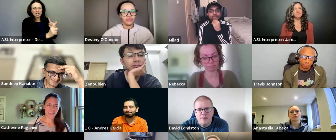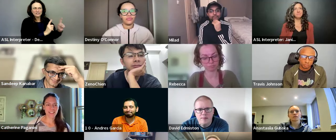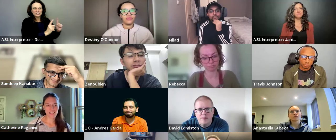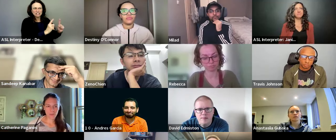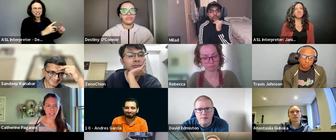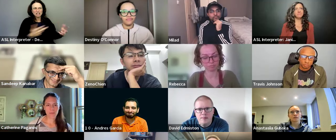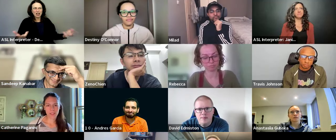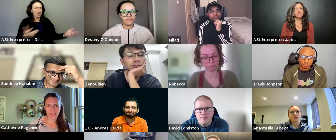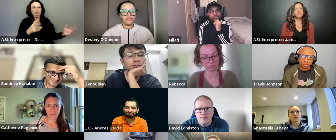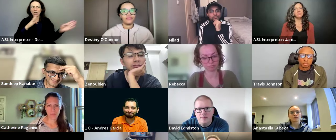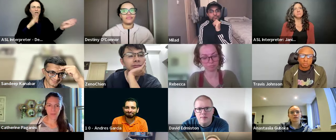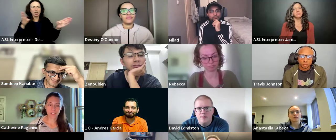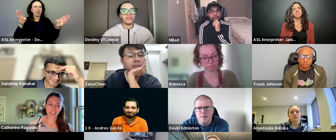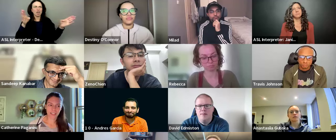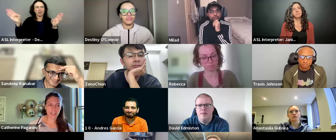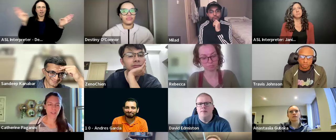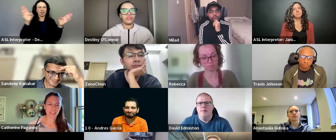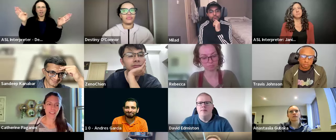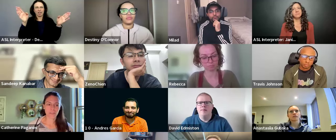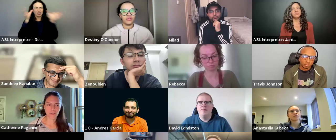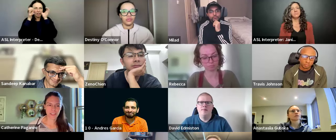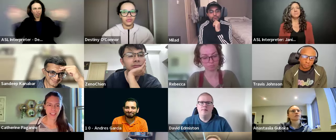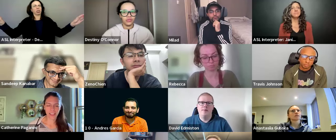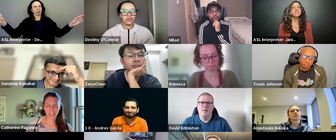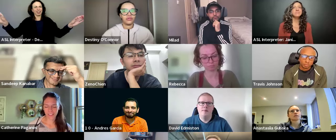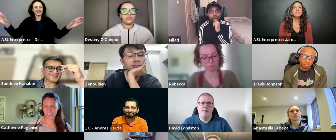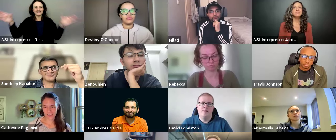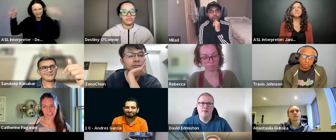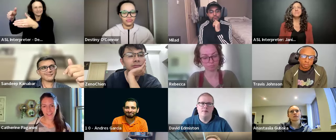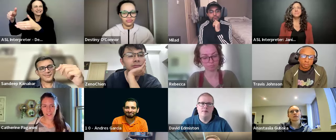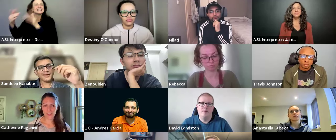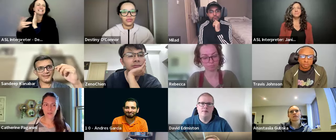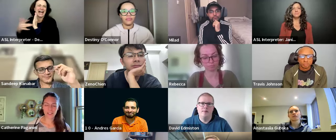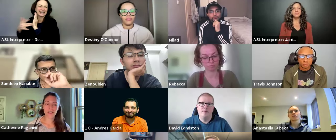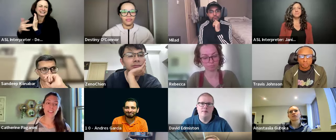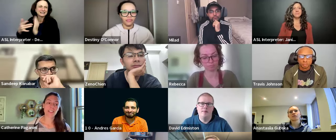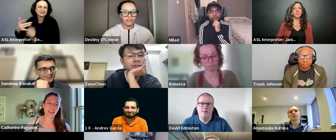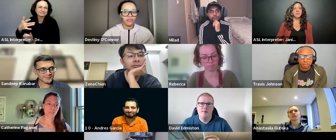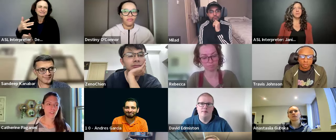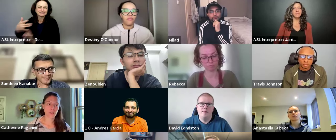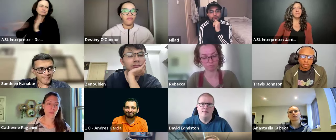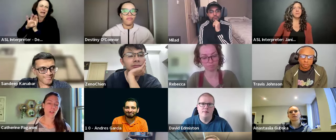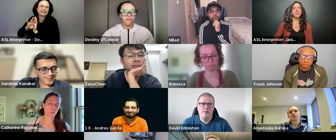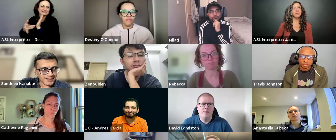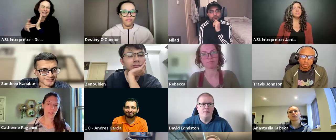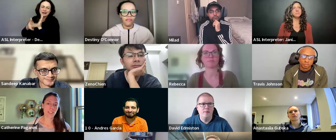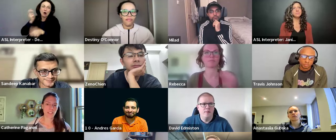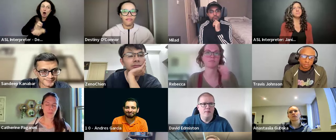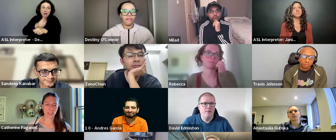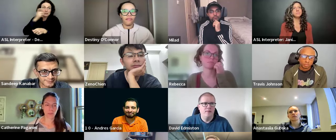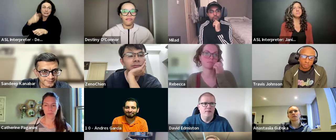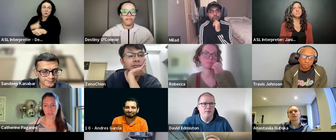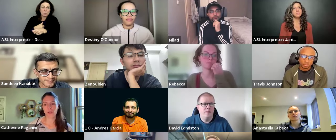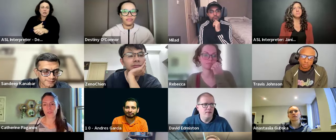conversation. And it's like sometimes it's like people are actually going there for the tech discussion. So it is tough because we're